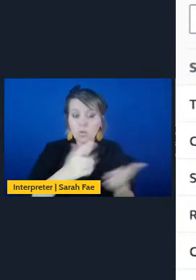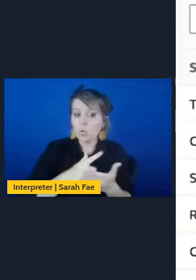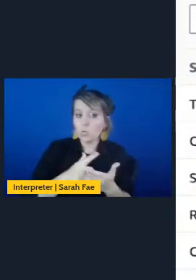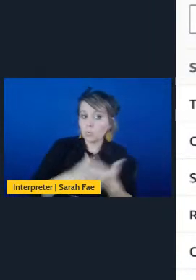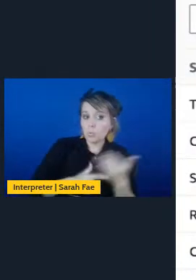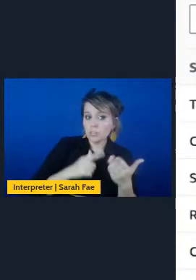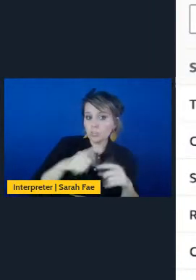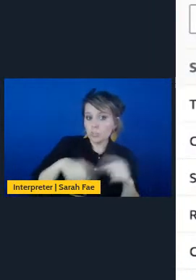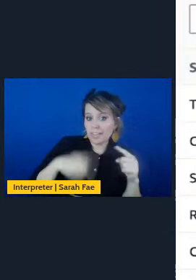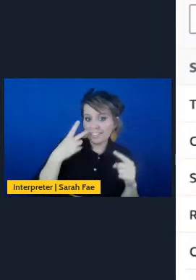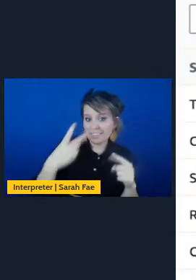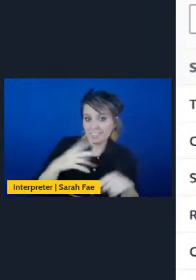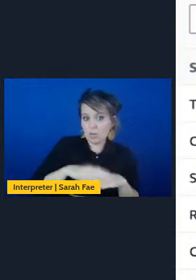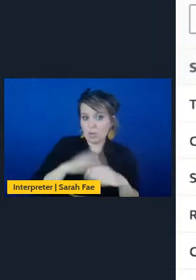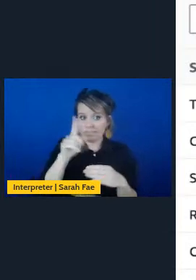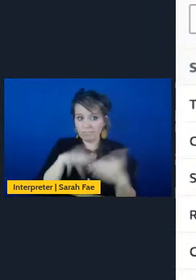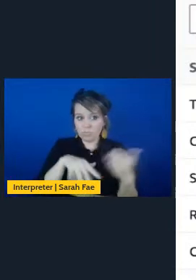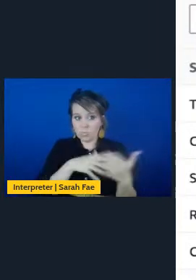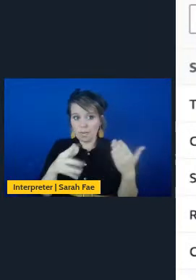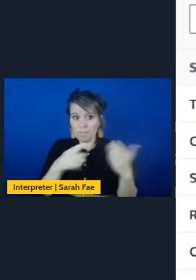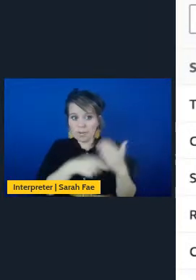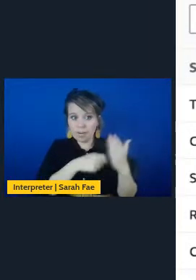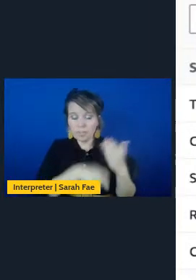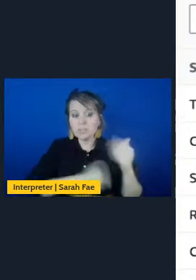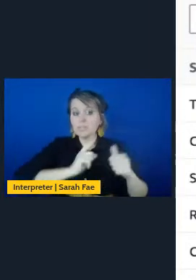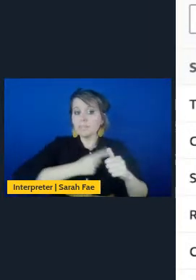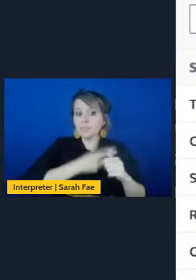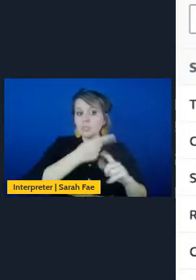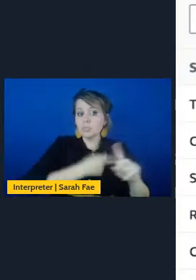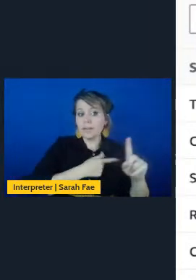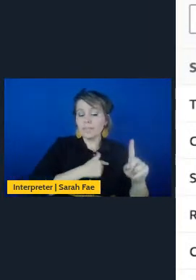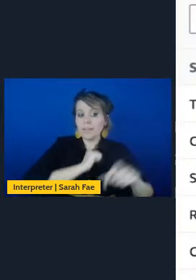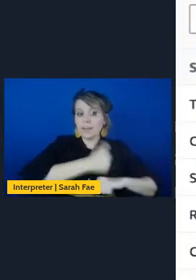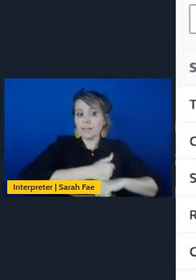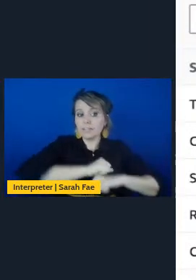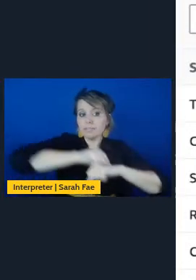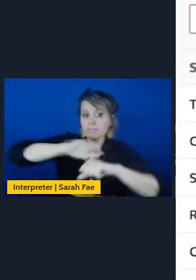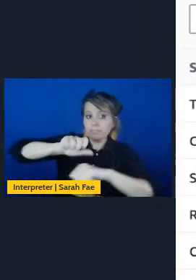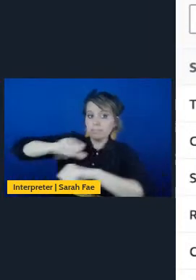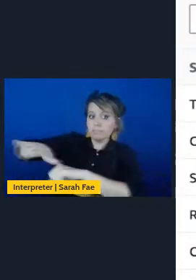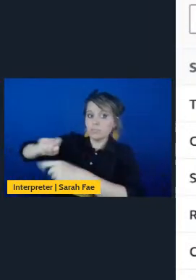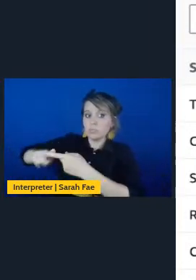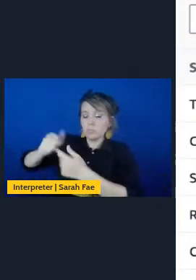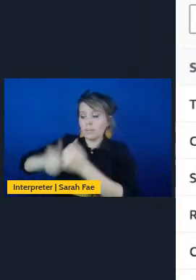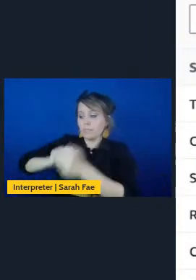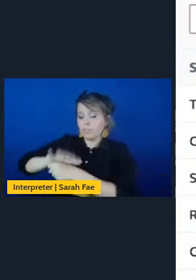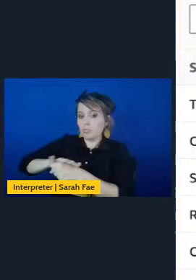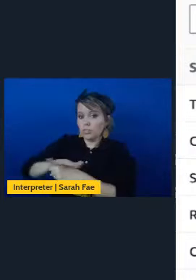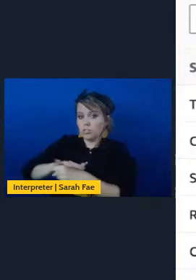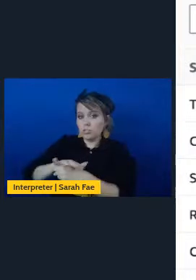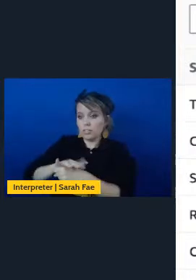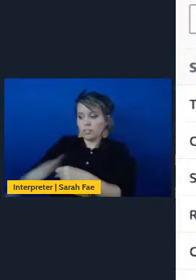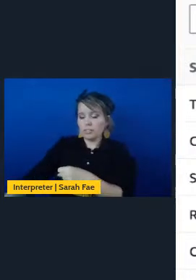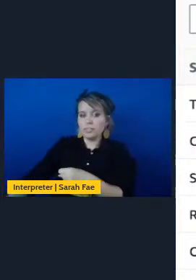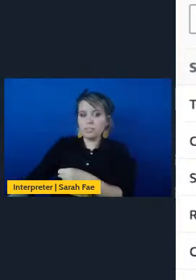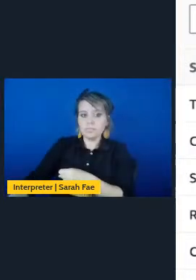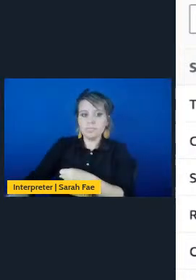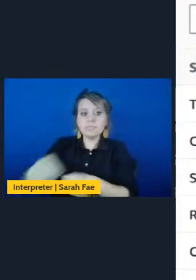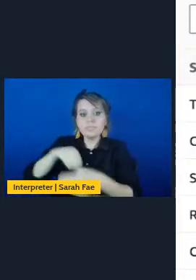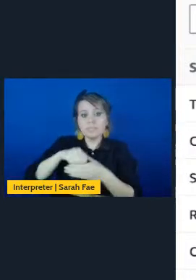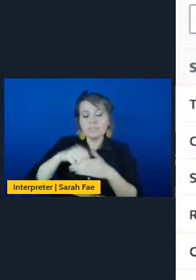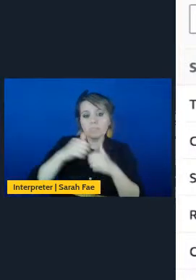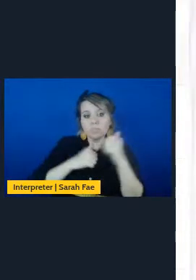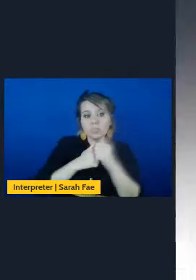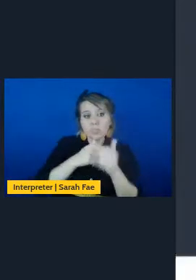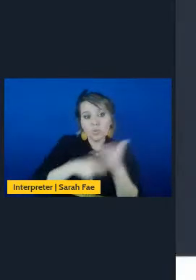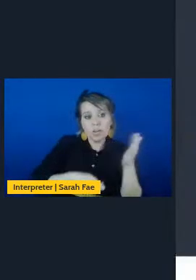that graph of cost is that the first month that I deployed this to every region and got it set up, the infrastructure cost was a few